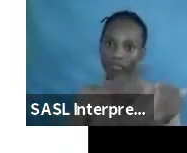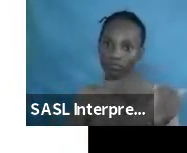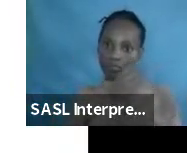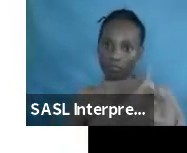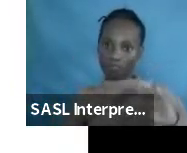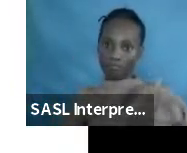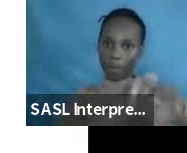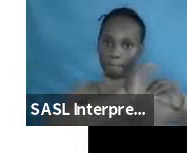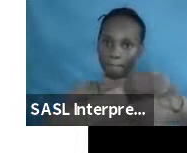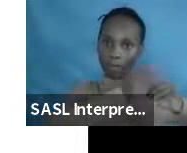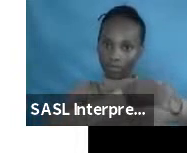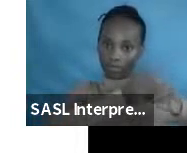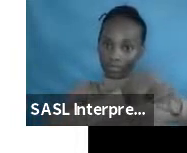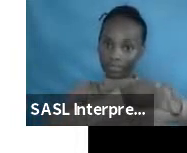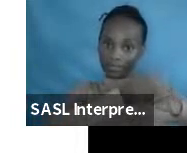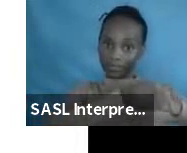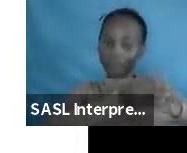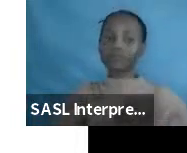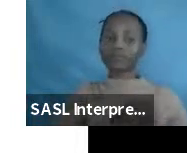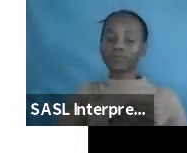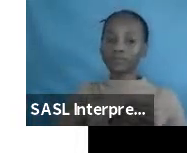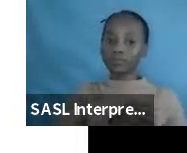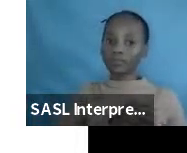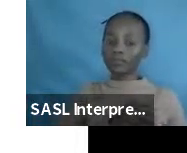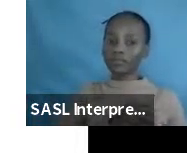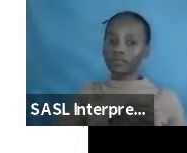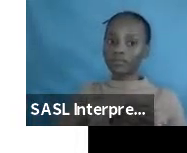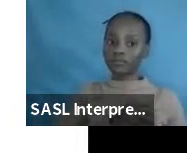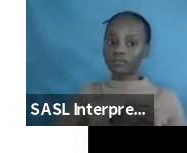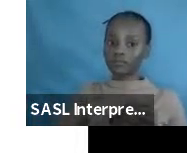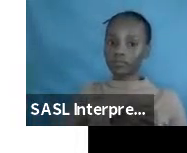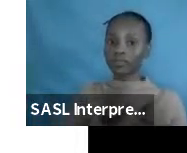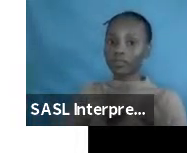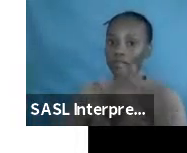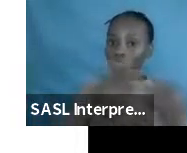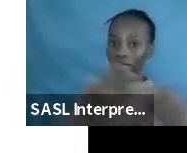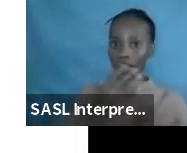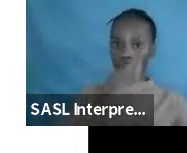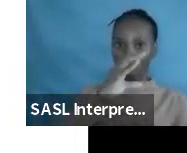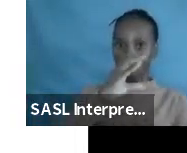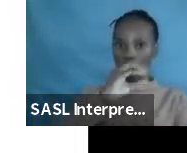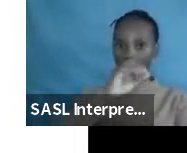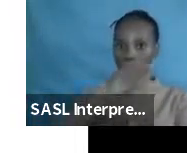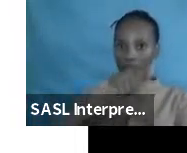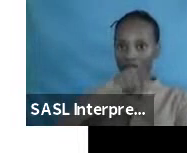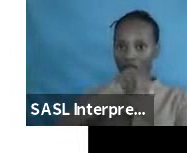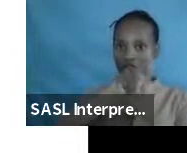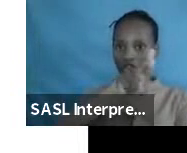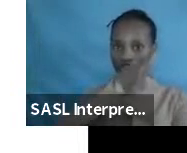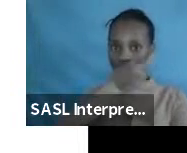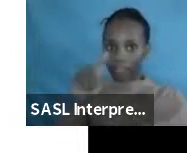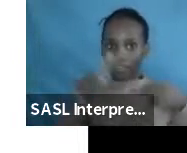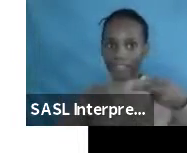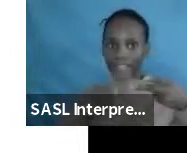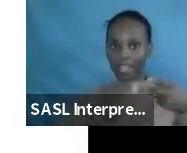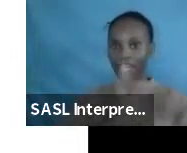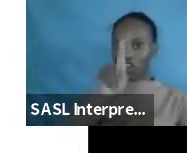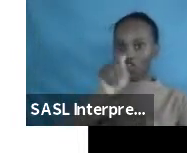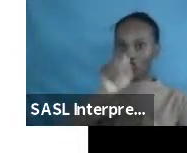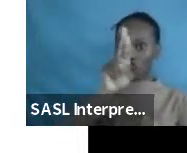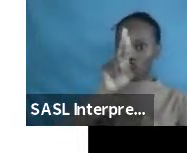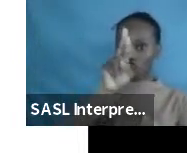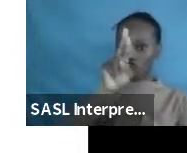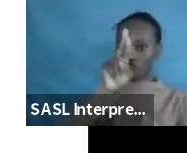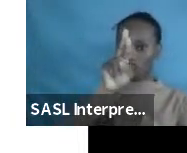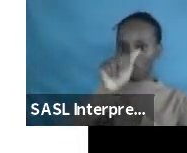most important infringed IPR fields are copyright as well as trademark. But however, there are others relating to